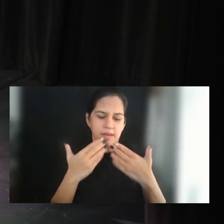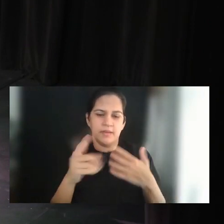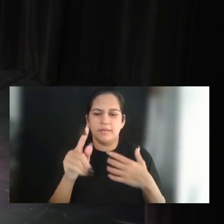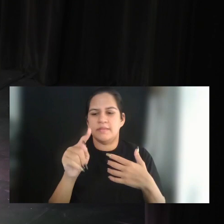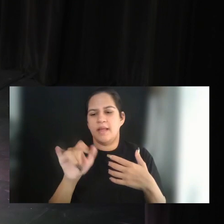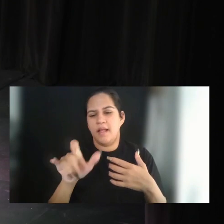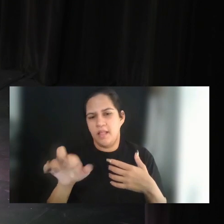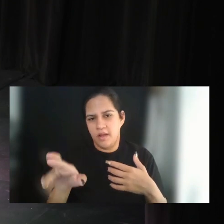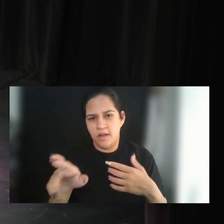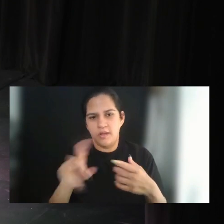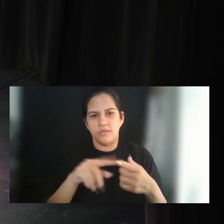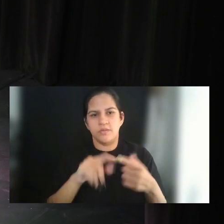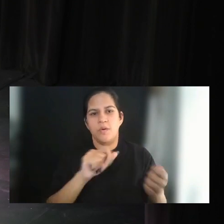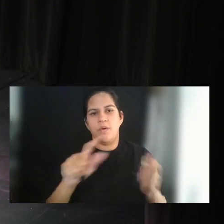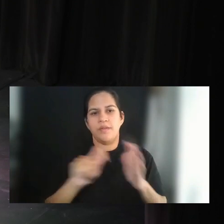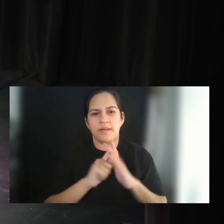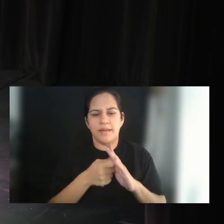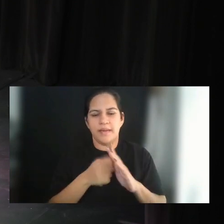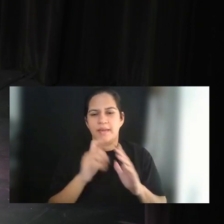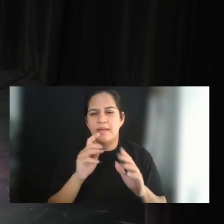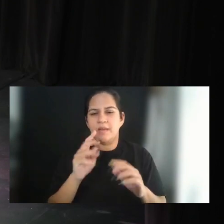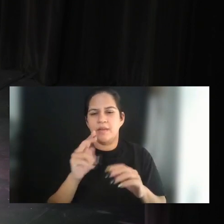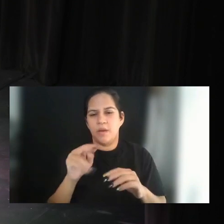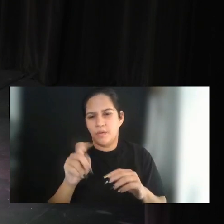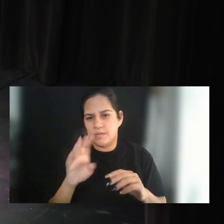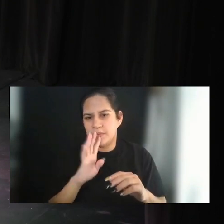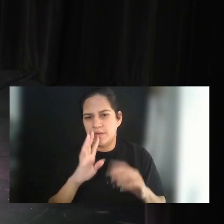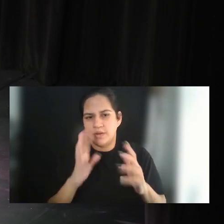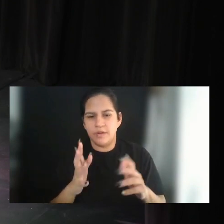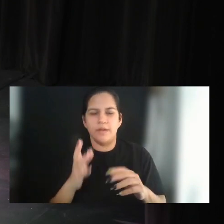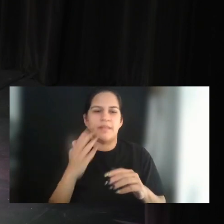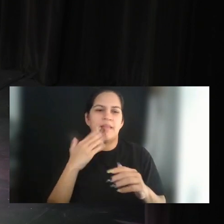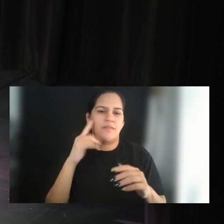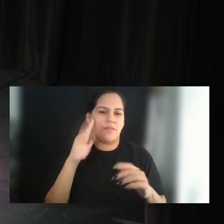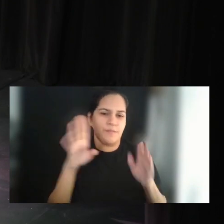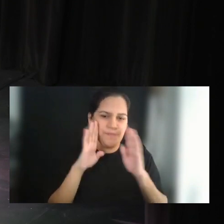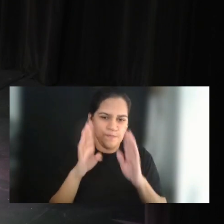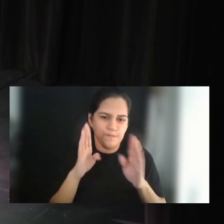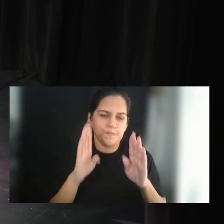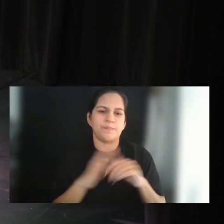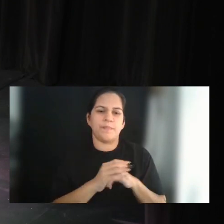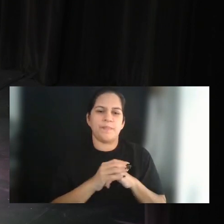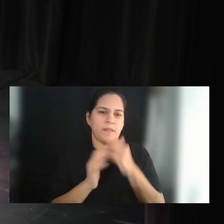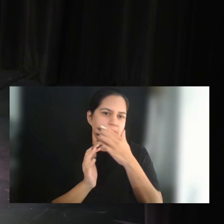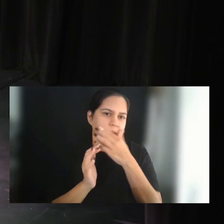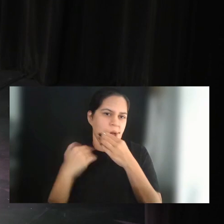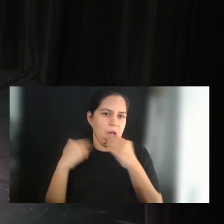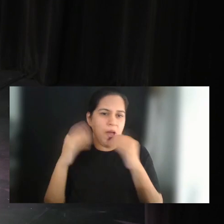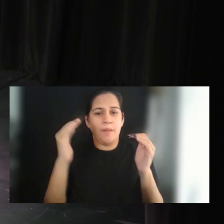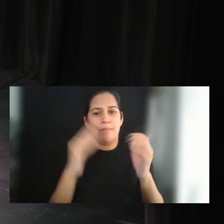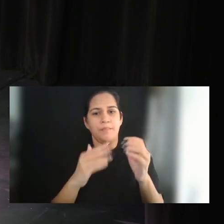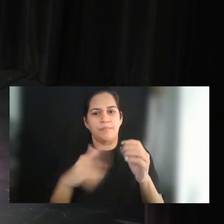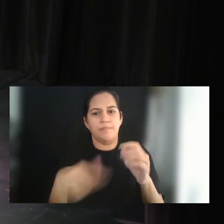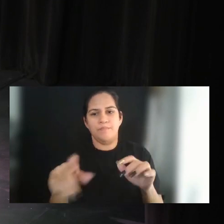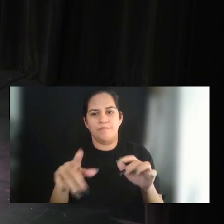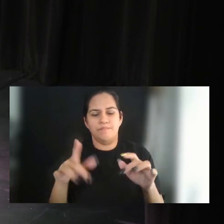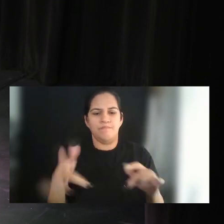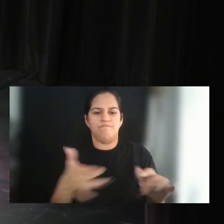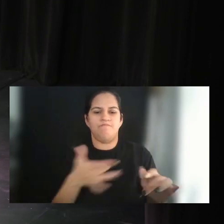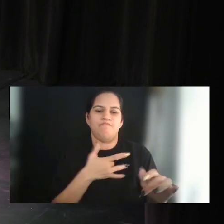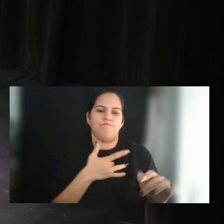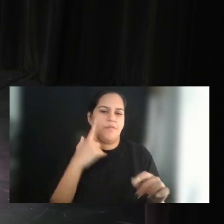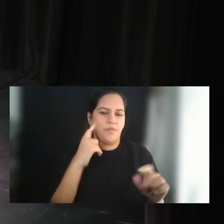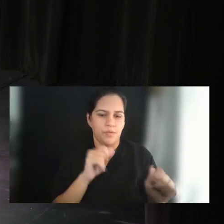keynotes. Thank you all for your attention. I hope there's much that resonated there for you all, that it moves you